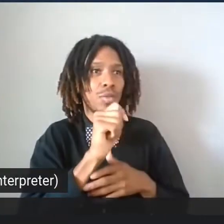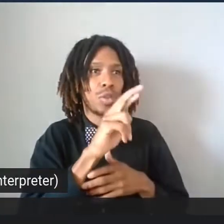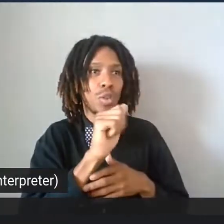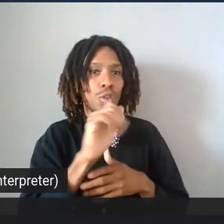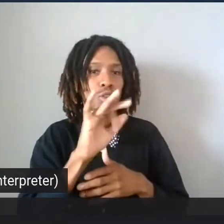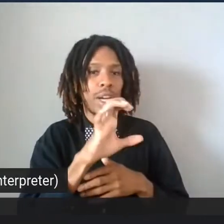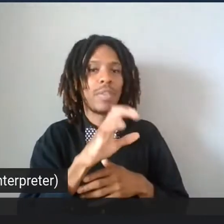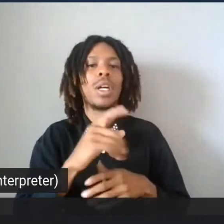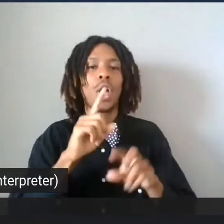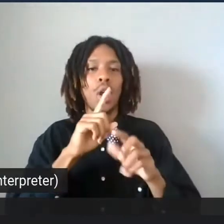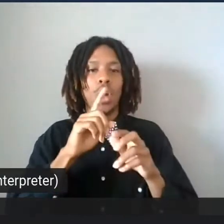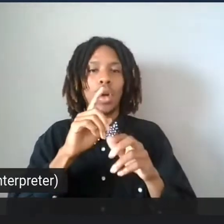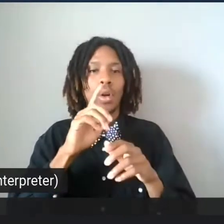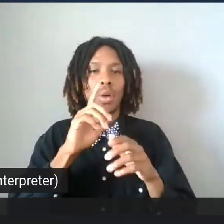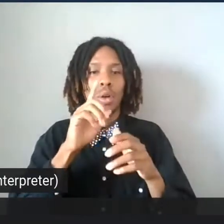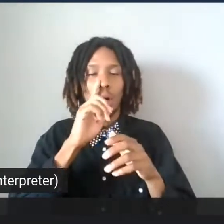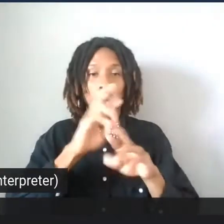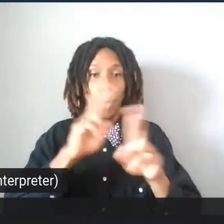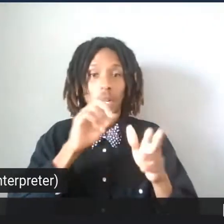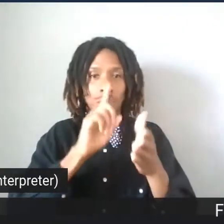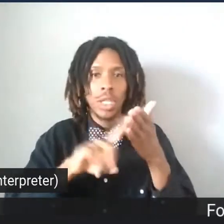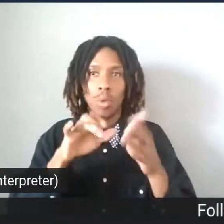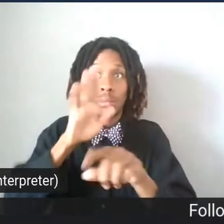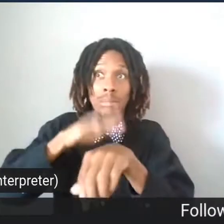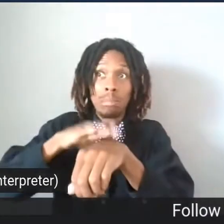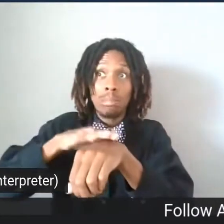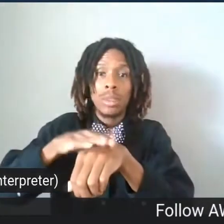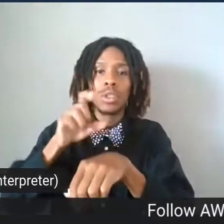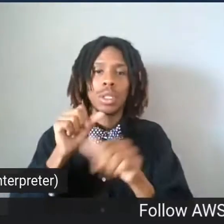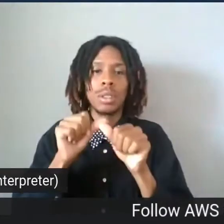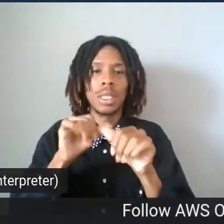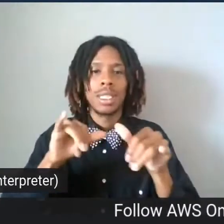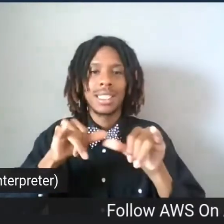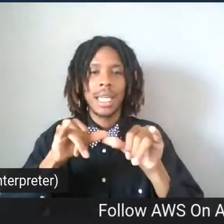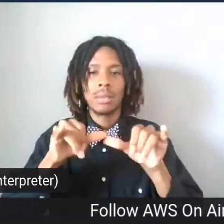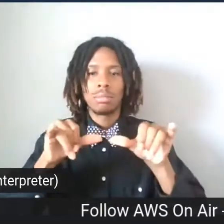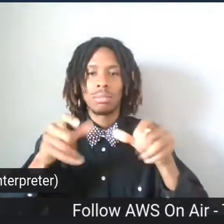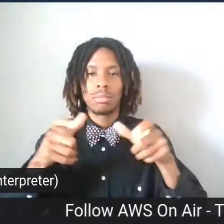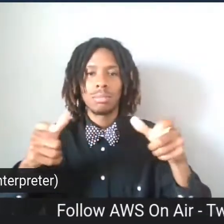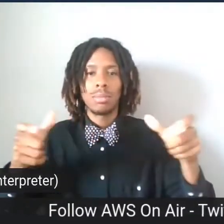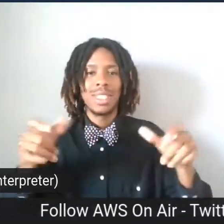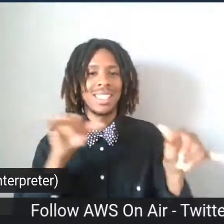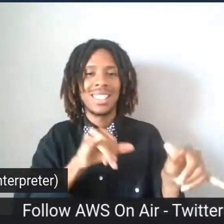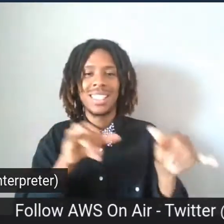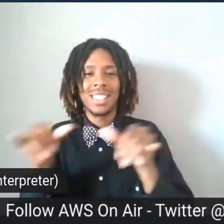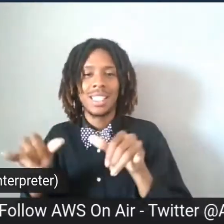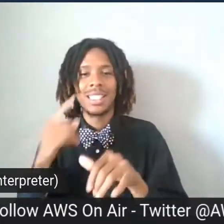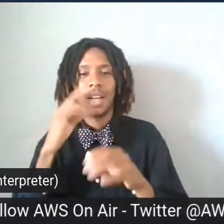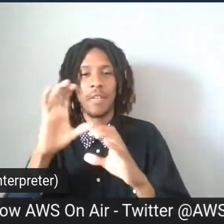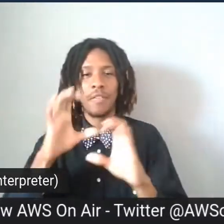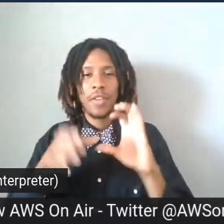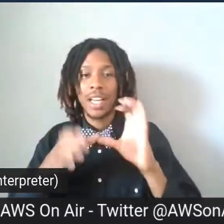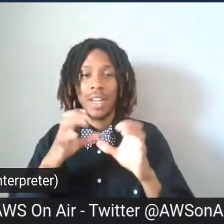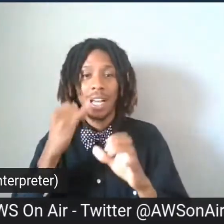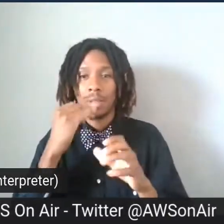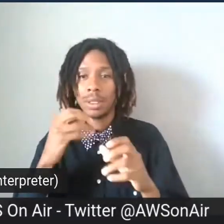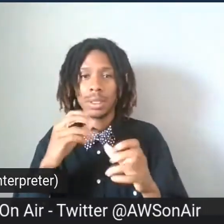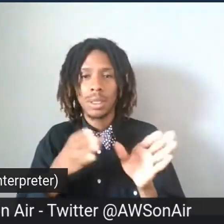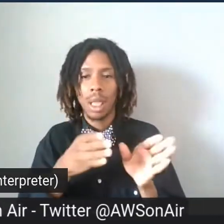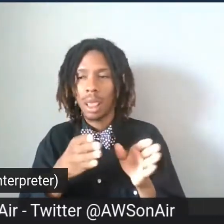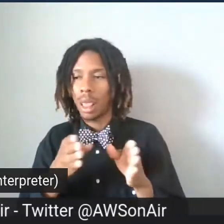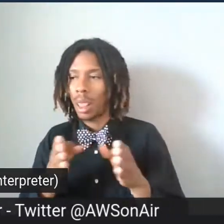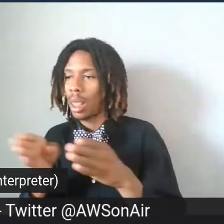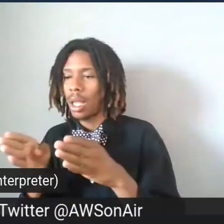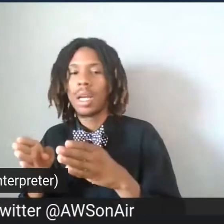readiness checks will give you an alert so you can keep scaling up your capacity. And same thing for configuration. If there's a configuration drift, it'll